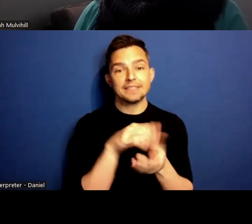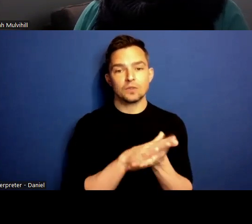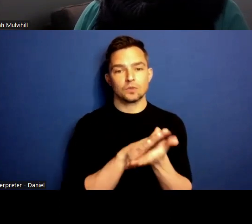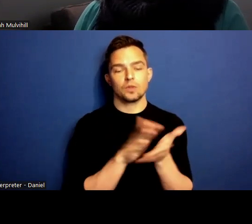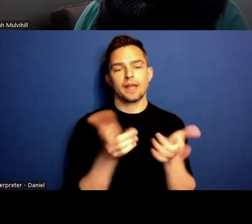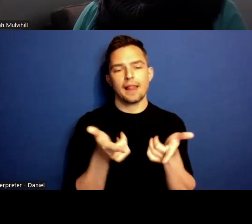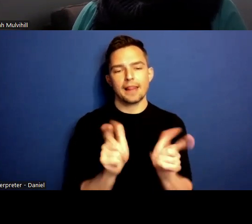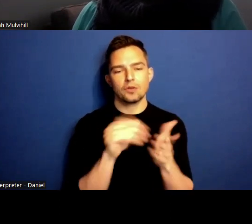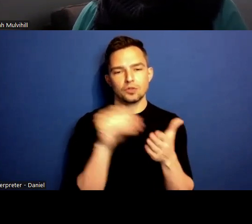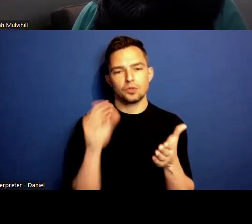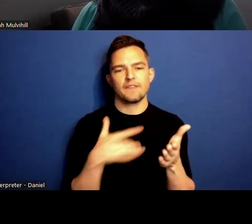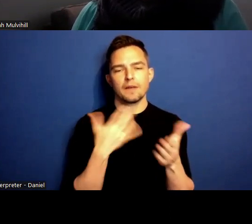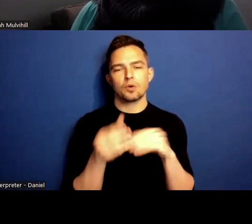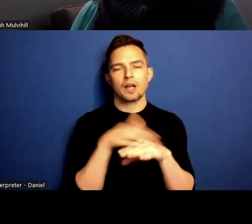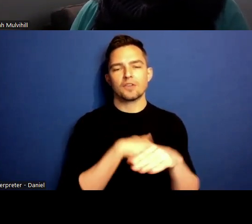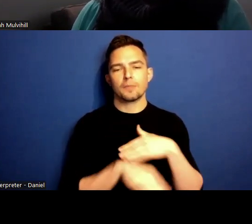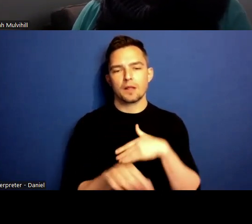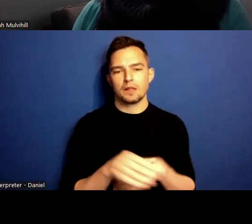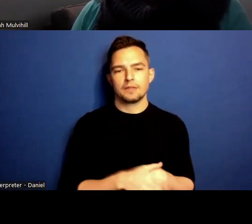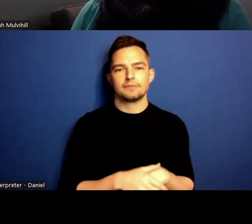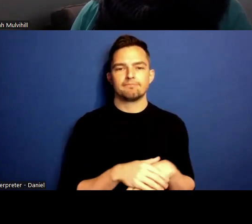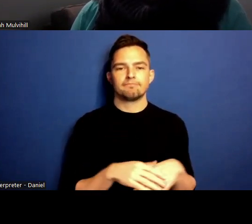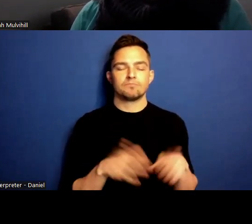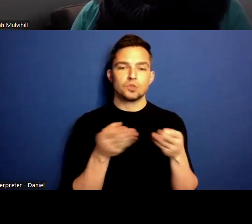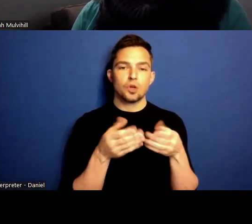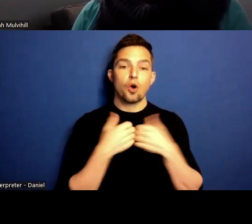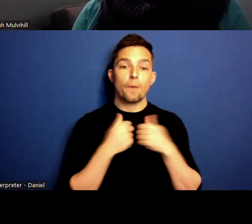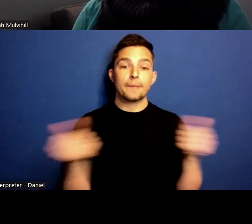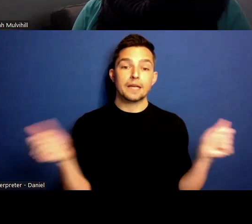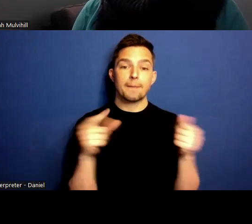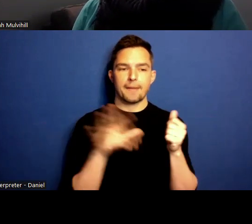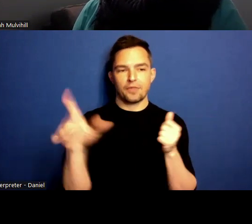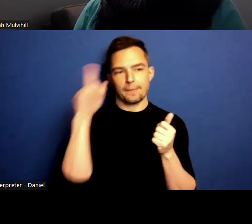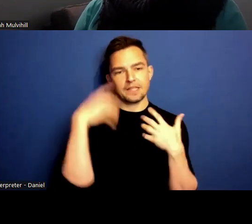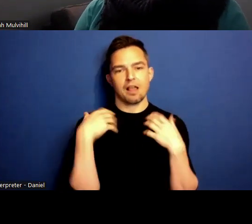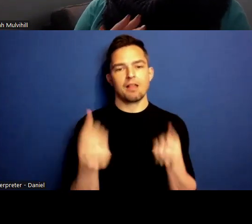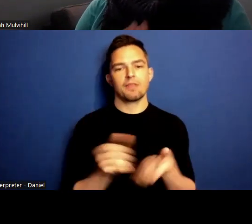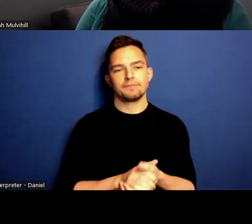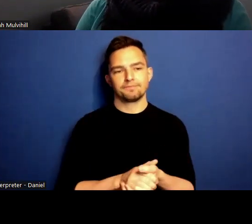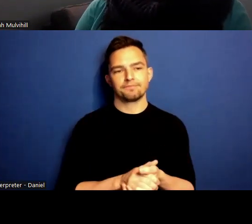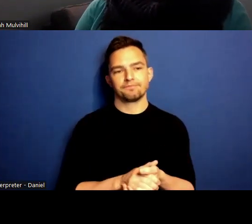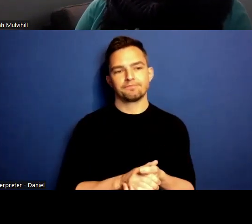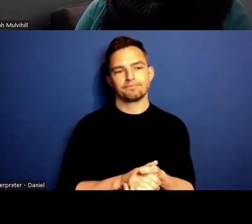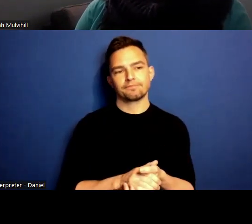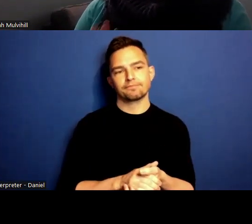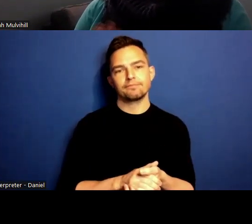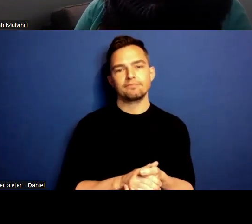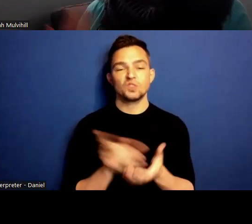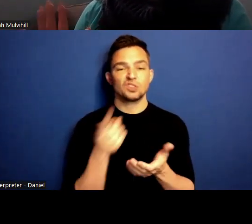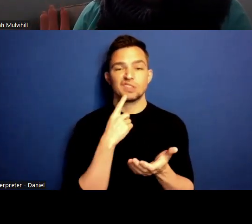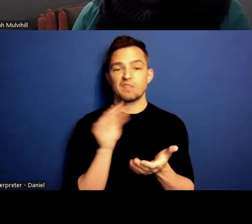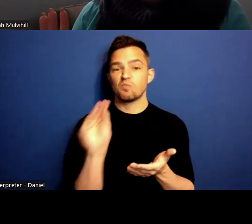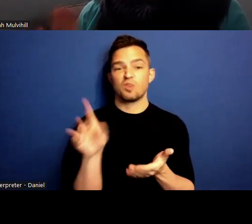allows students to feel more comfortable in opening up about their mental health. And so, we say, put the